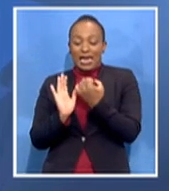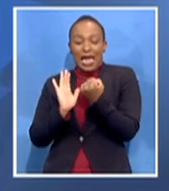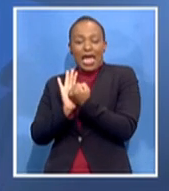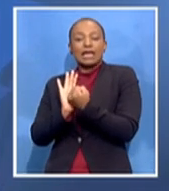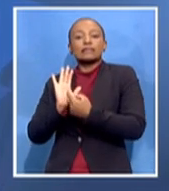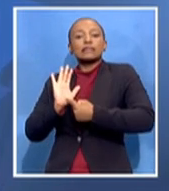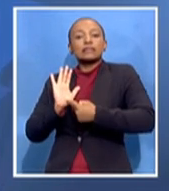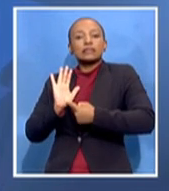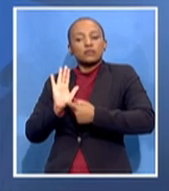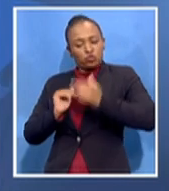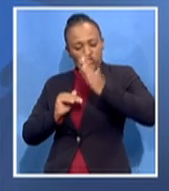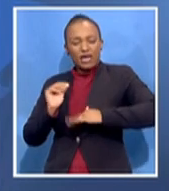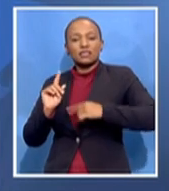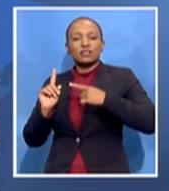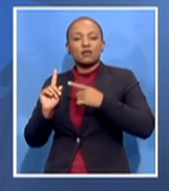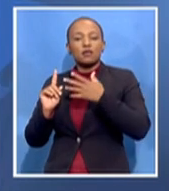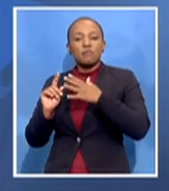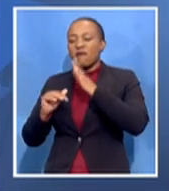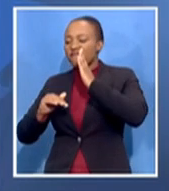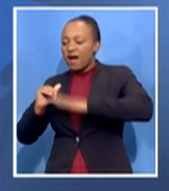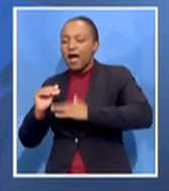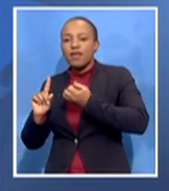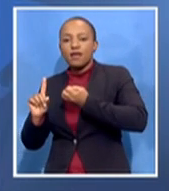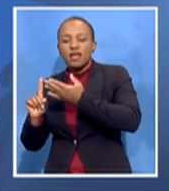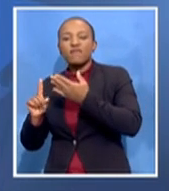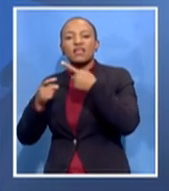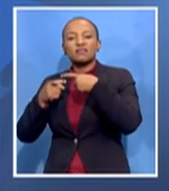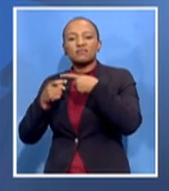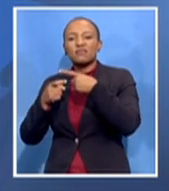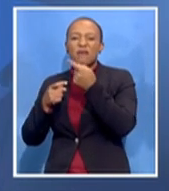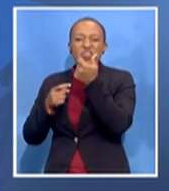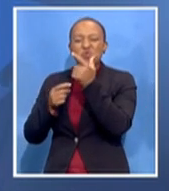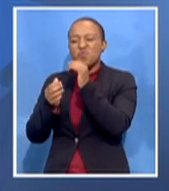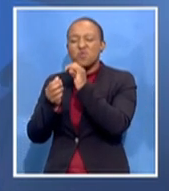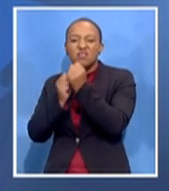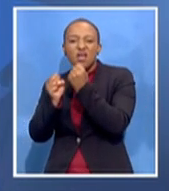and a suspended sentence, suspended on condition that he does not